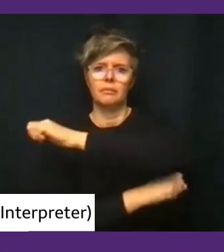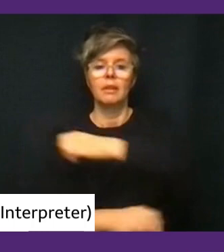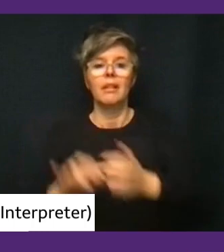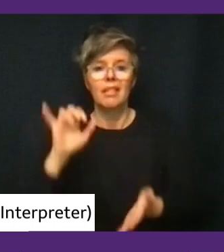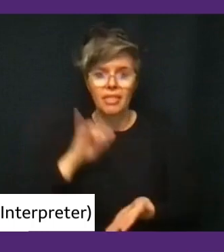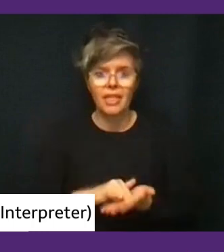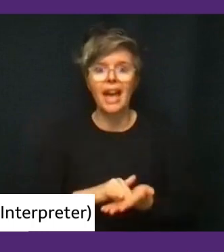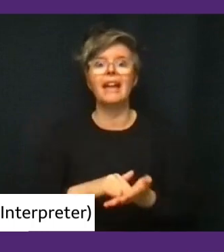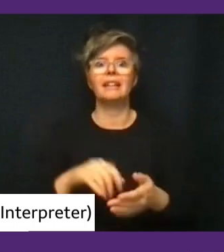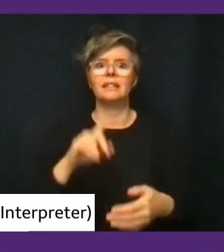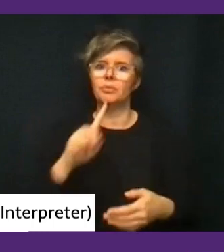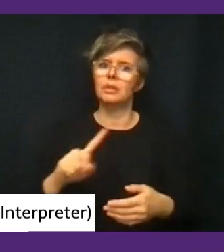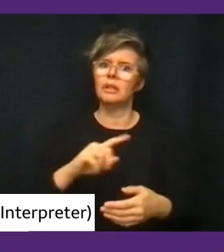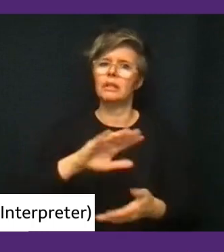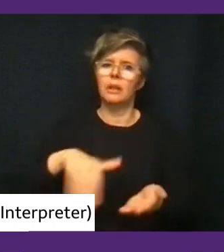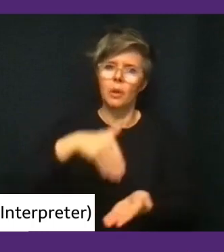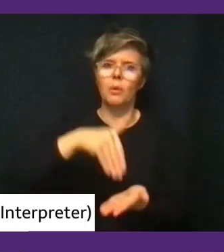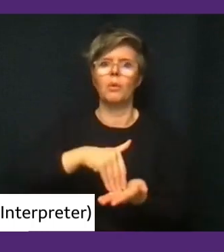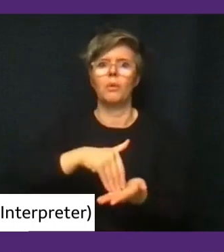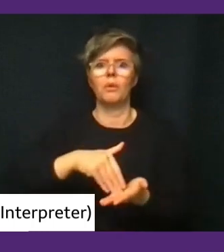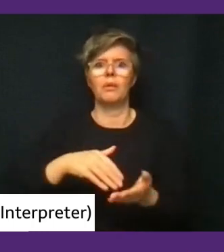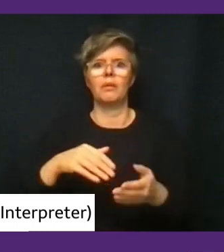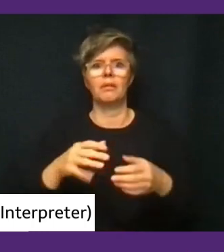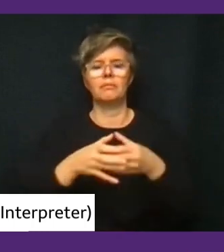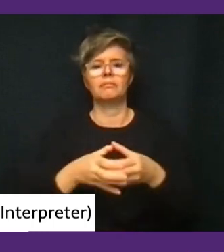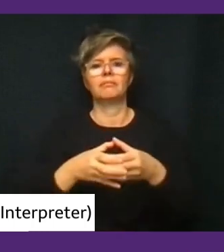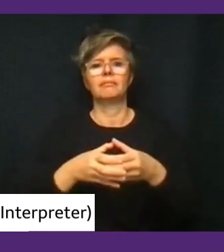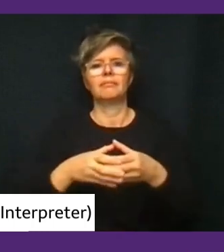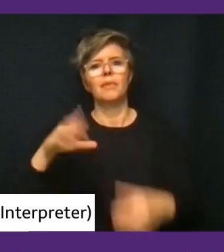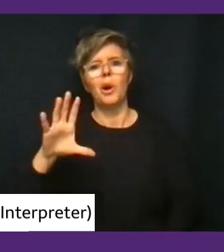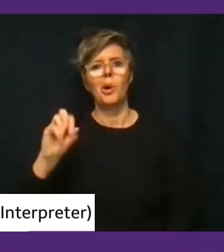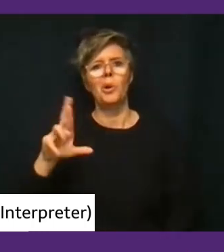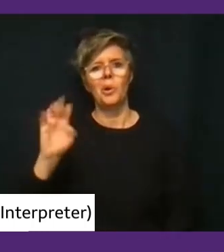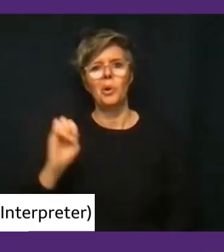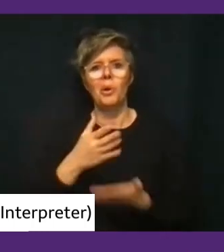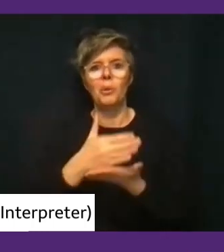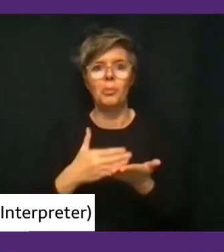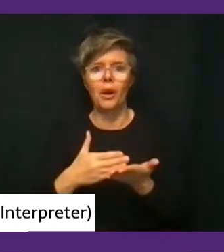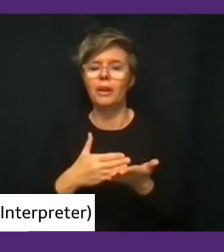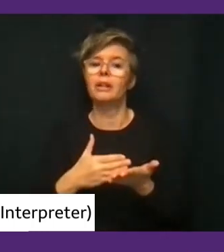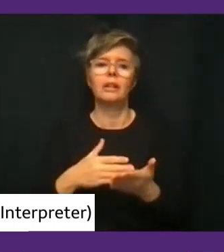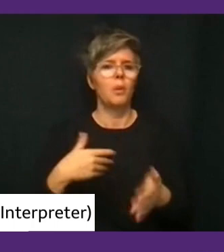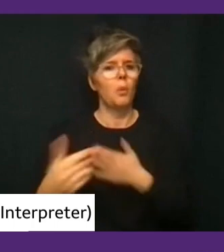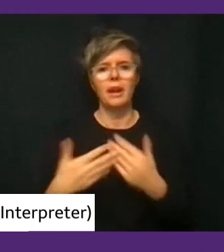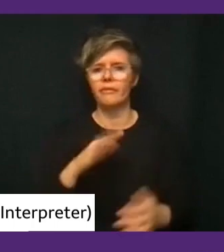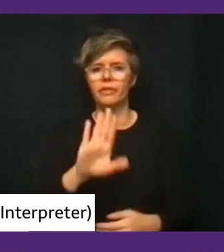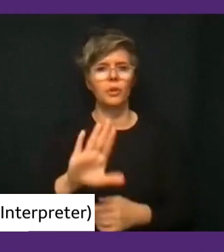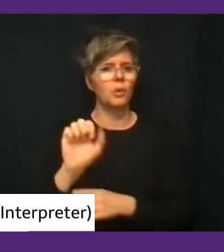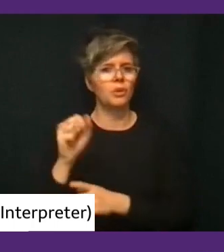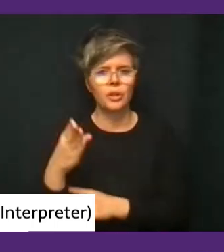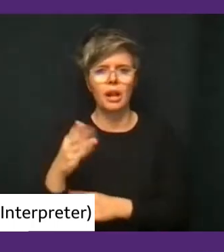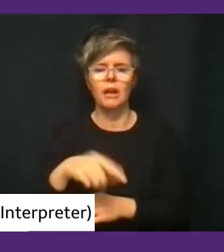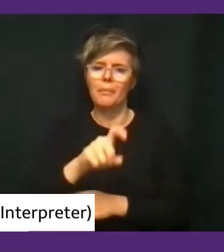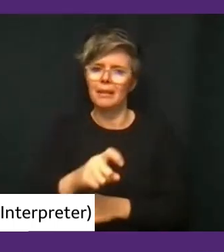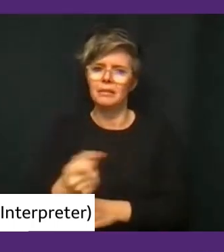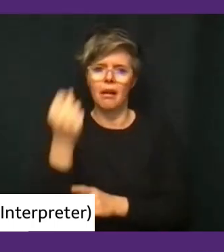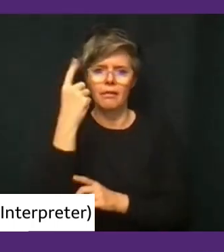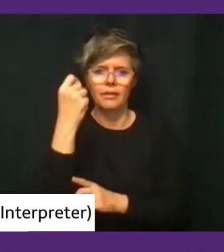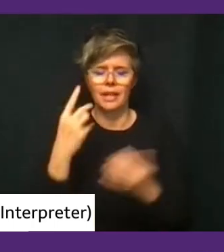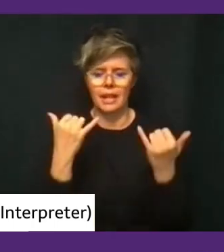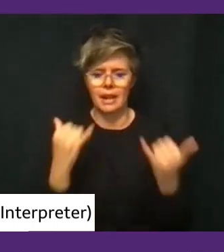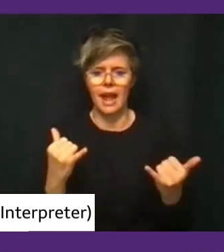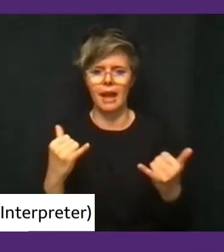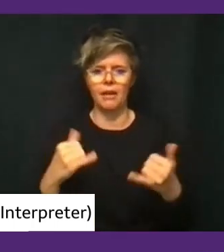the job. Regardless of what your job title is, you need to understand accessibility as a piece of that. And so I think we're kind of seeing that from